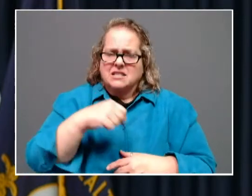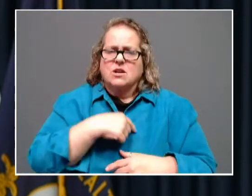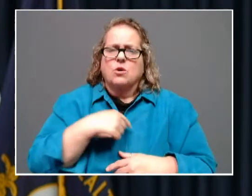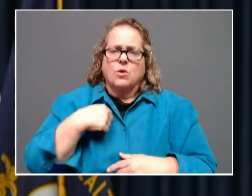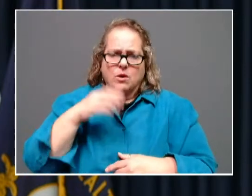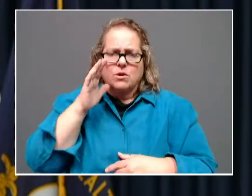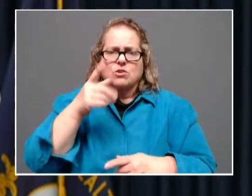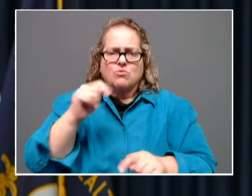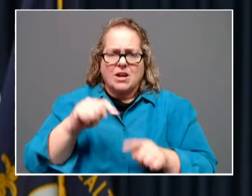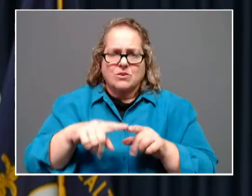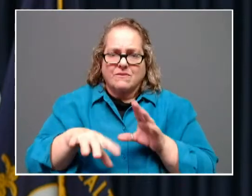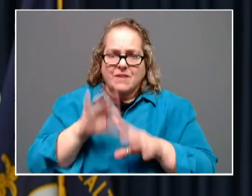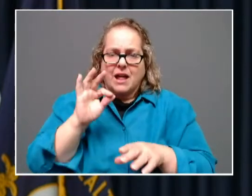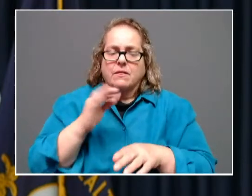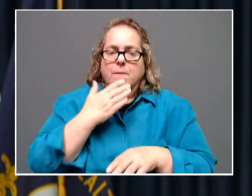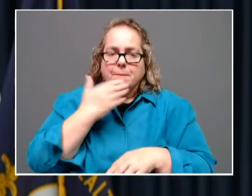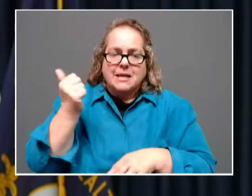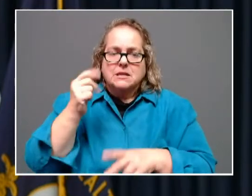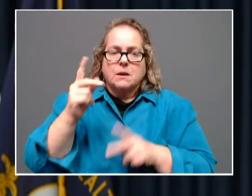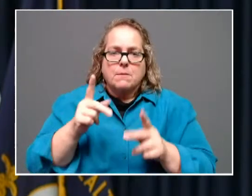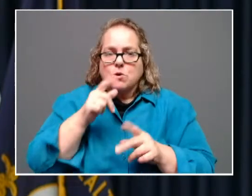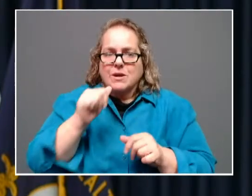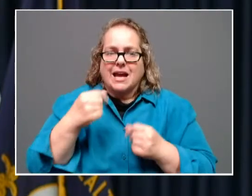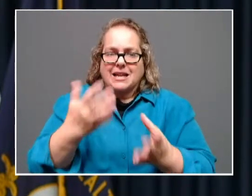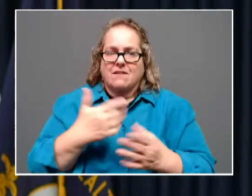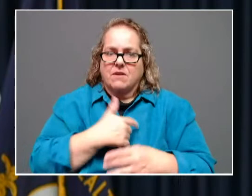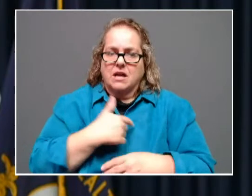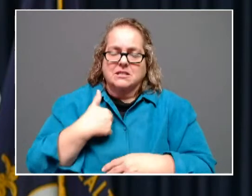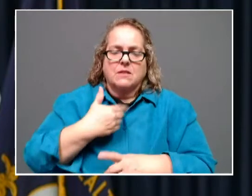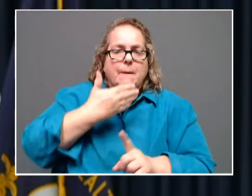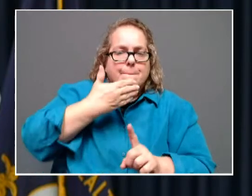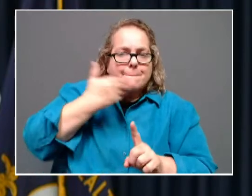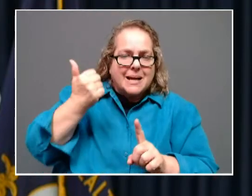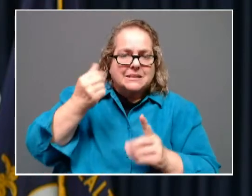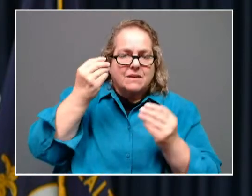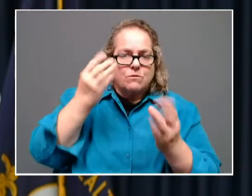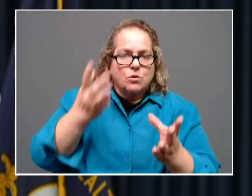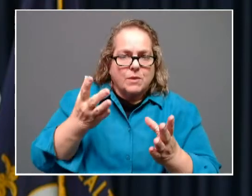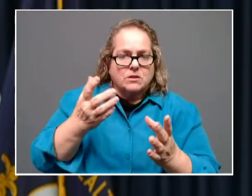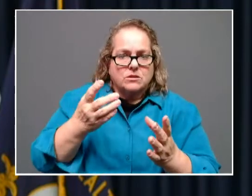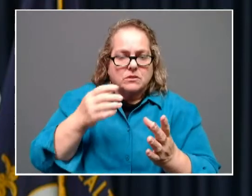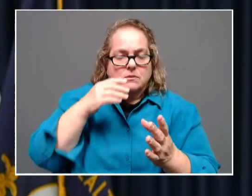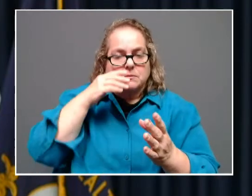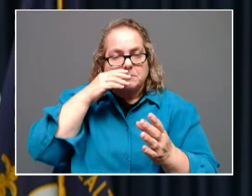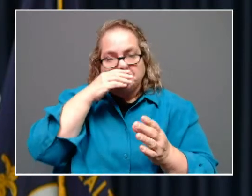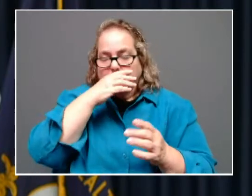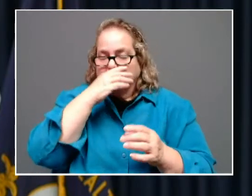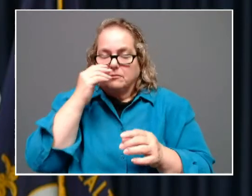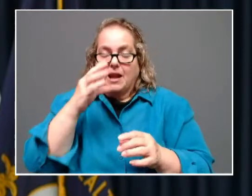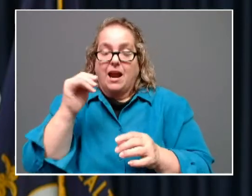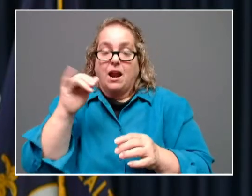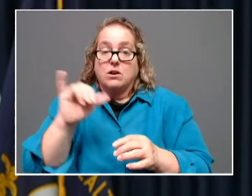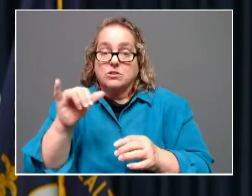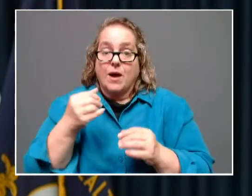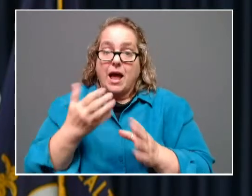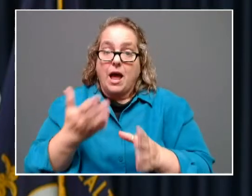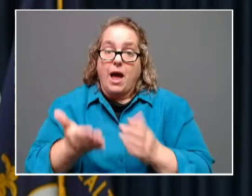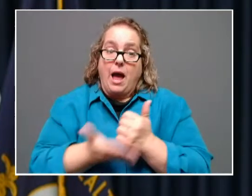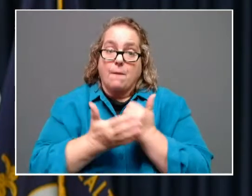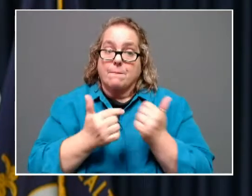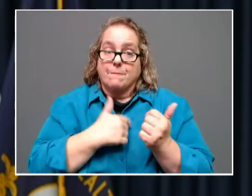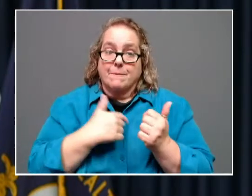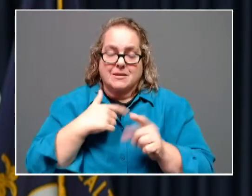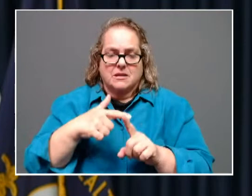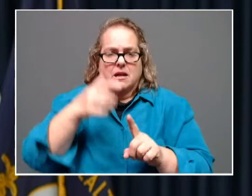best people who can give us the best information and then also help us in concept of regulatory